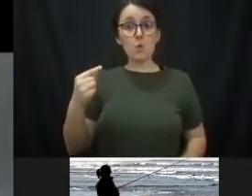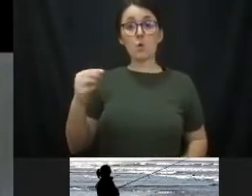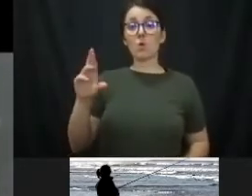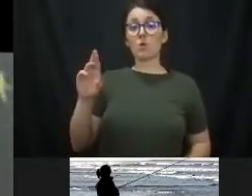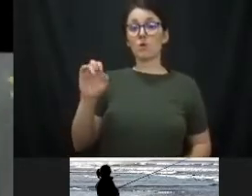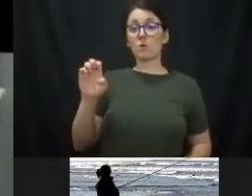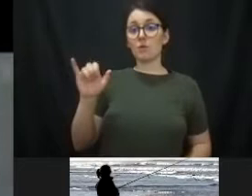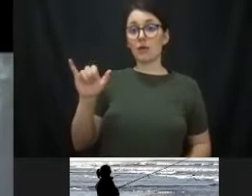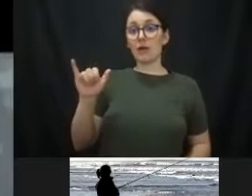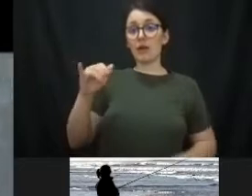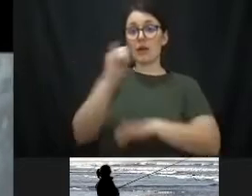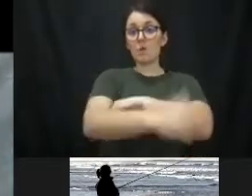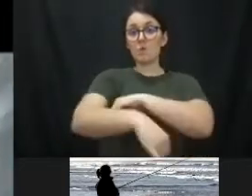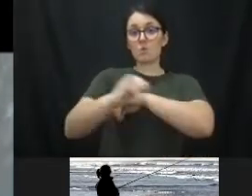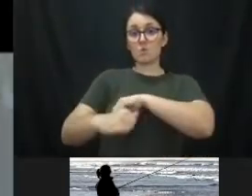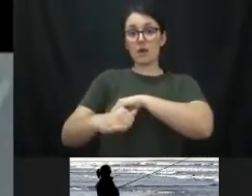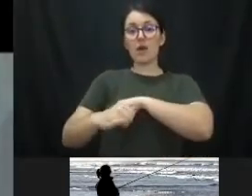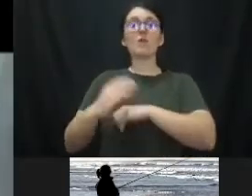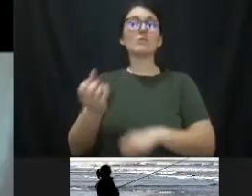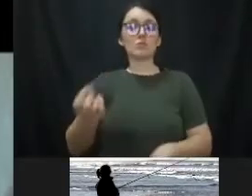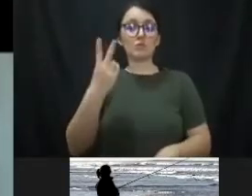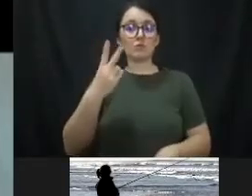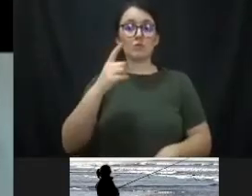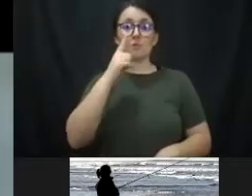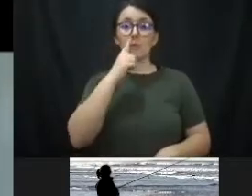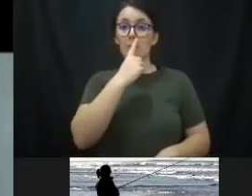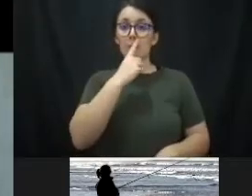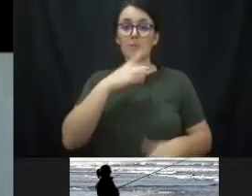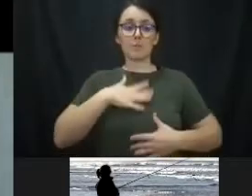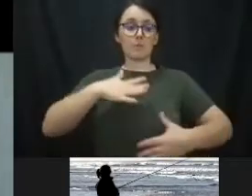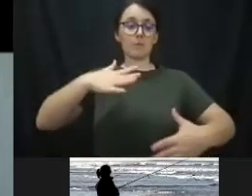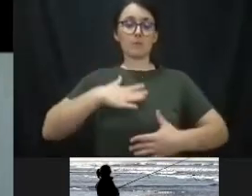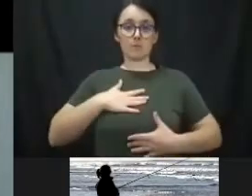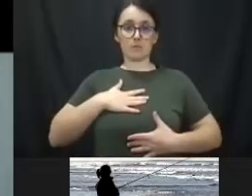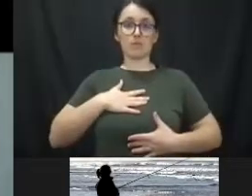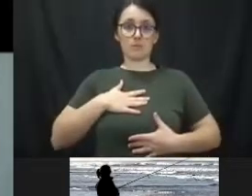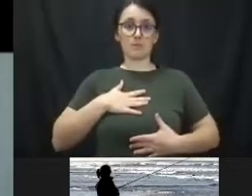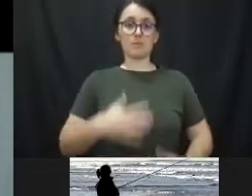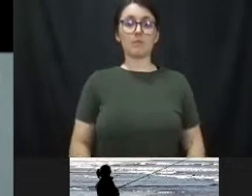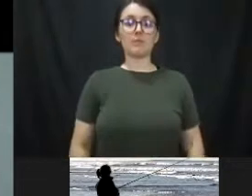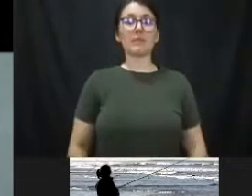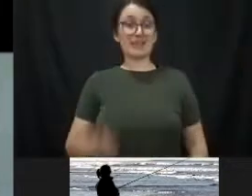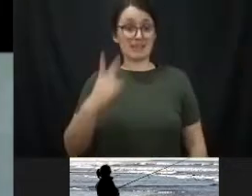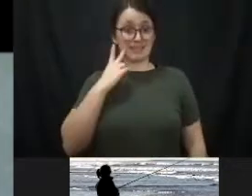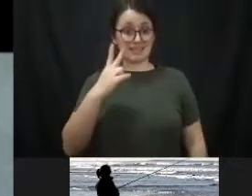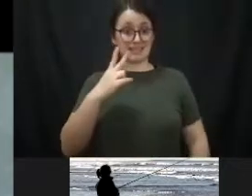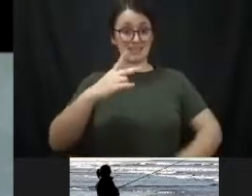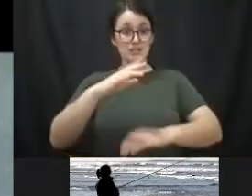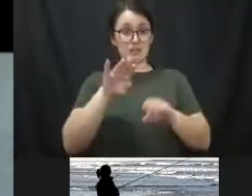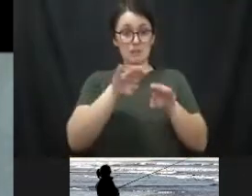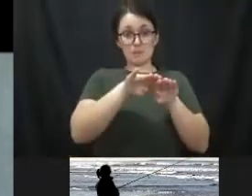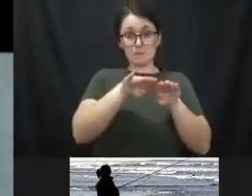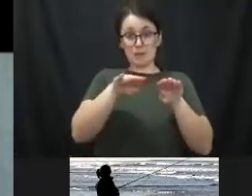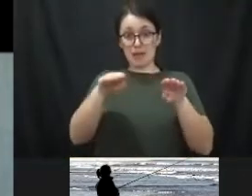whale, first we're going to look for the blow. Then we'll see the back. Then this is called the